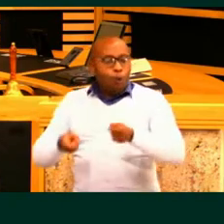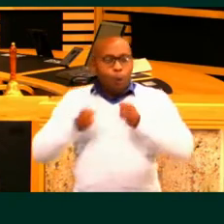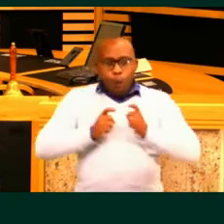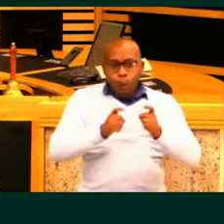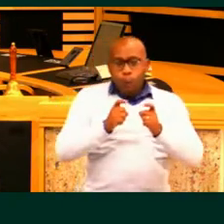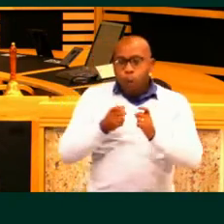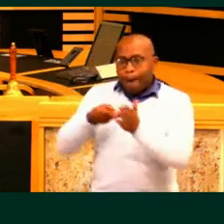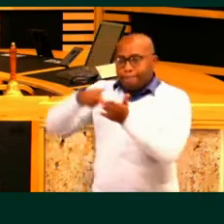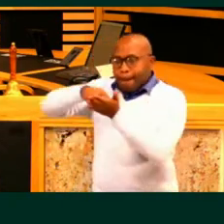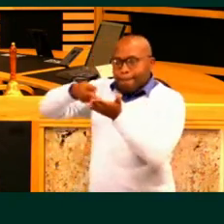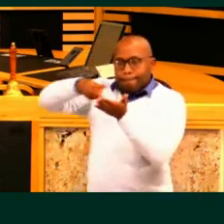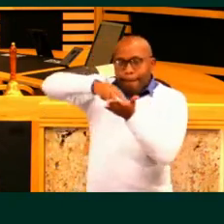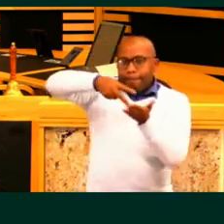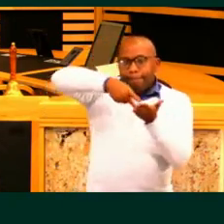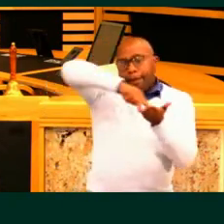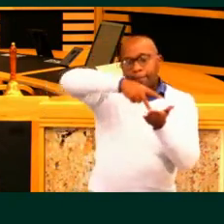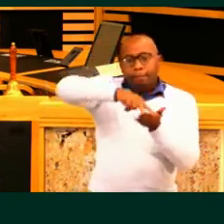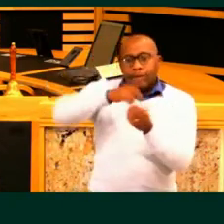ofu